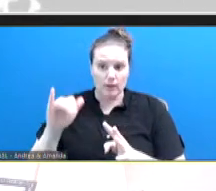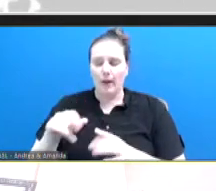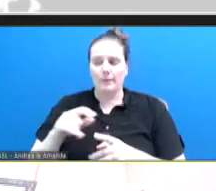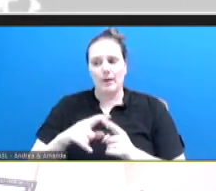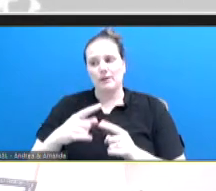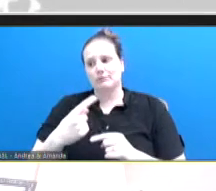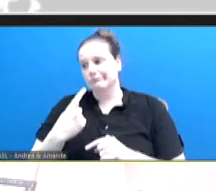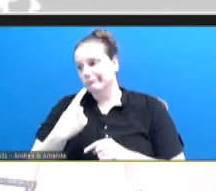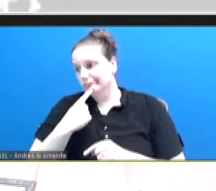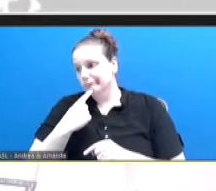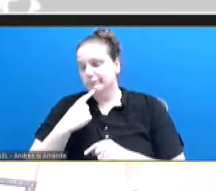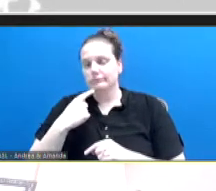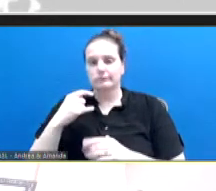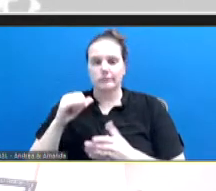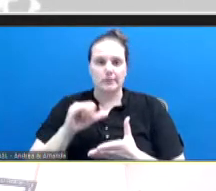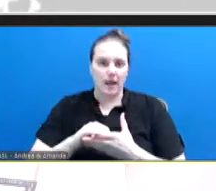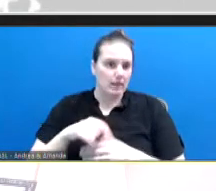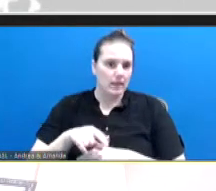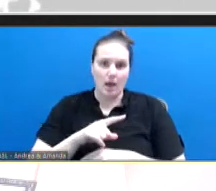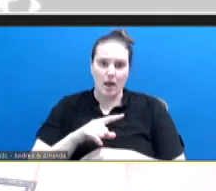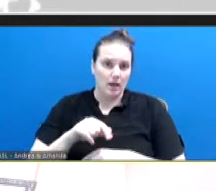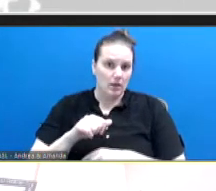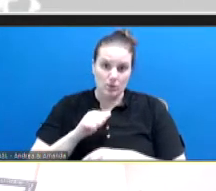disappointed that they haven't been,